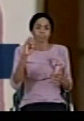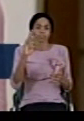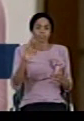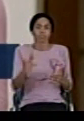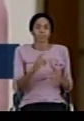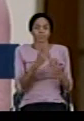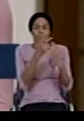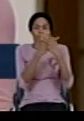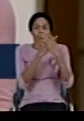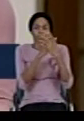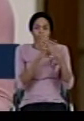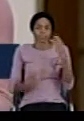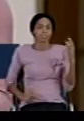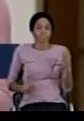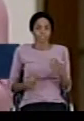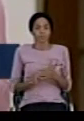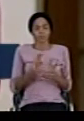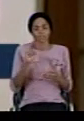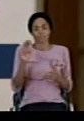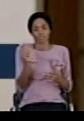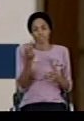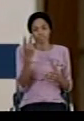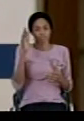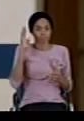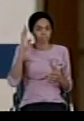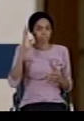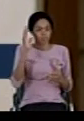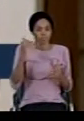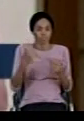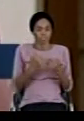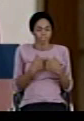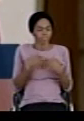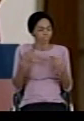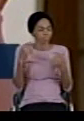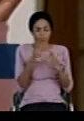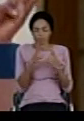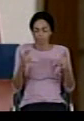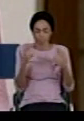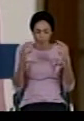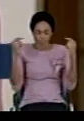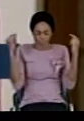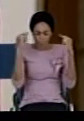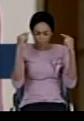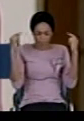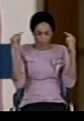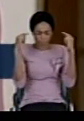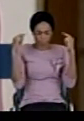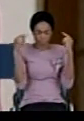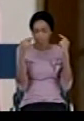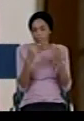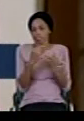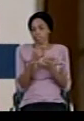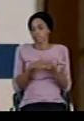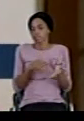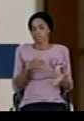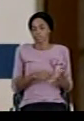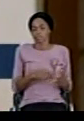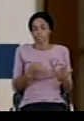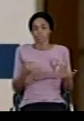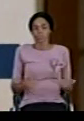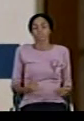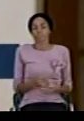Second testimony now. I also have this severe migraine headache for some time like that. And